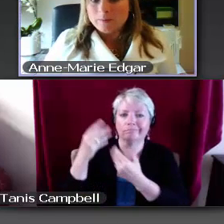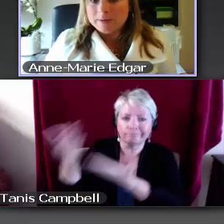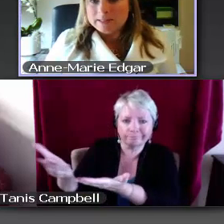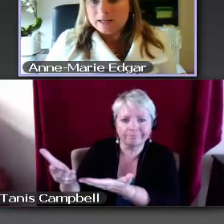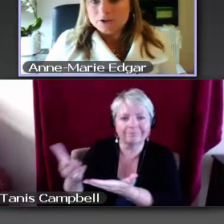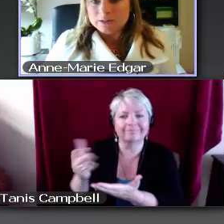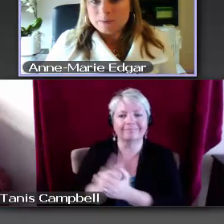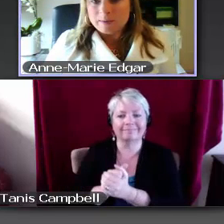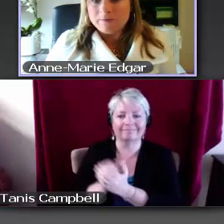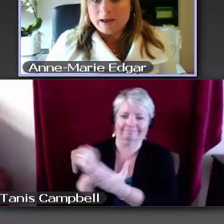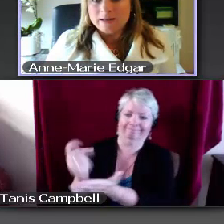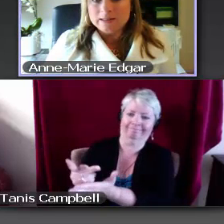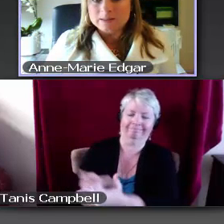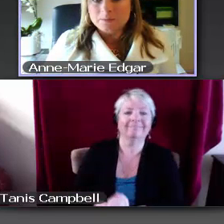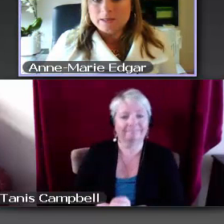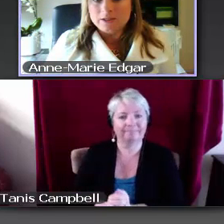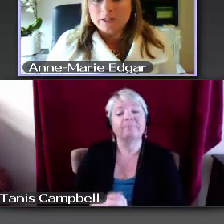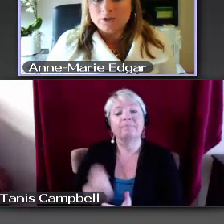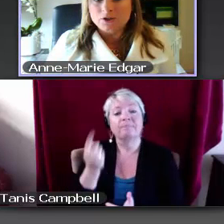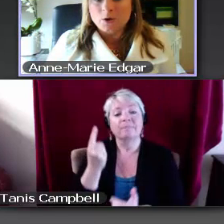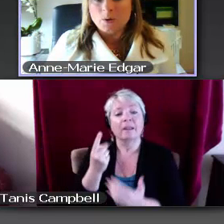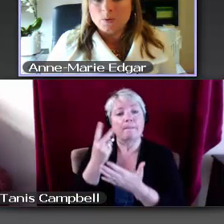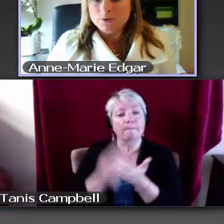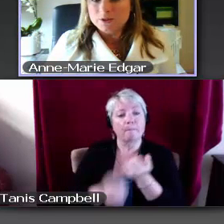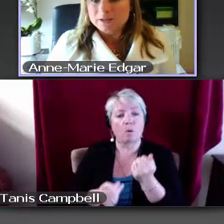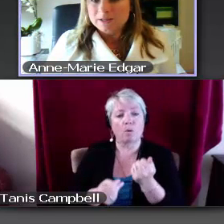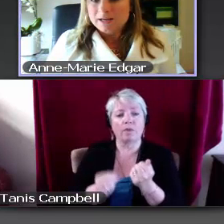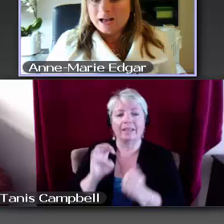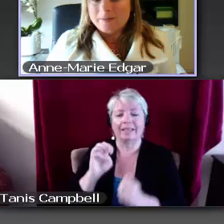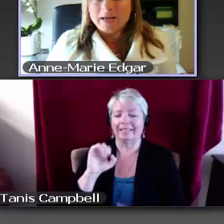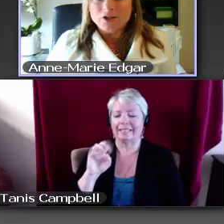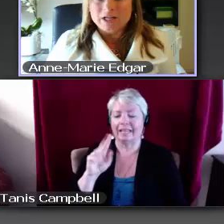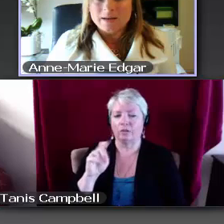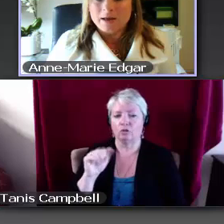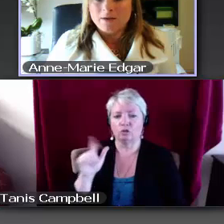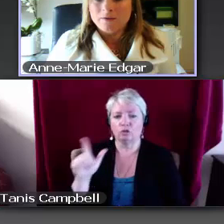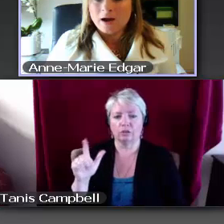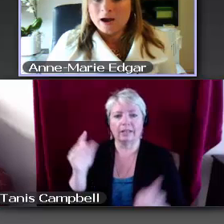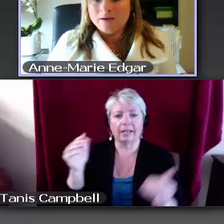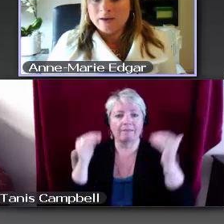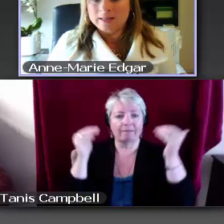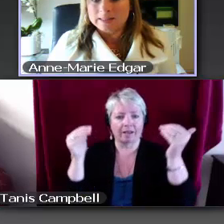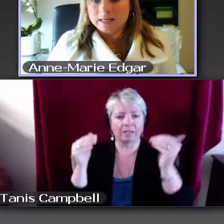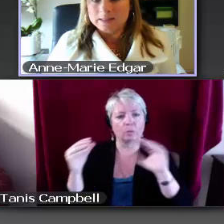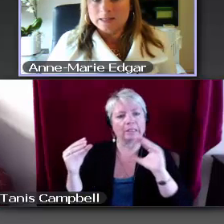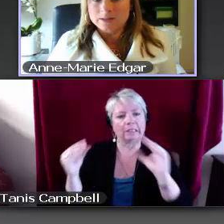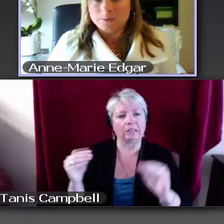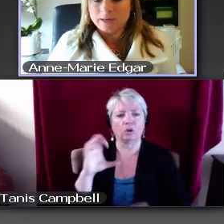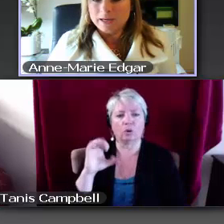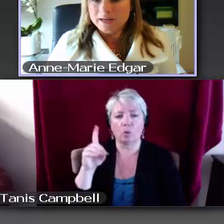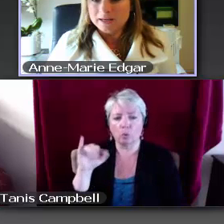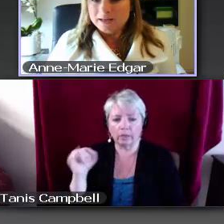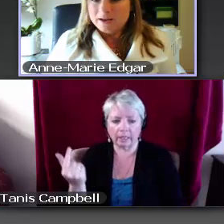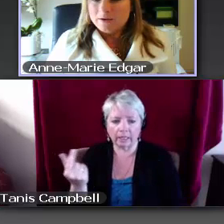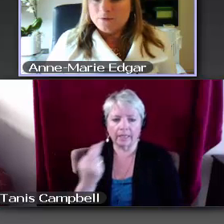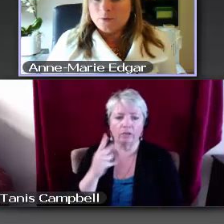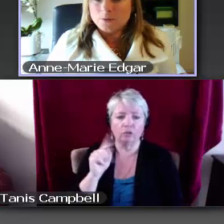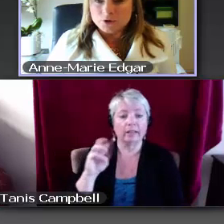So with Web Essentials, Web Advanced, we teach code on HTML5 and